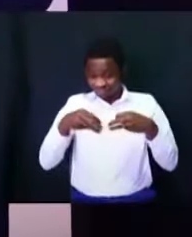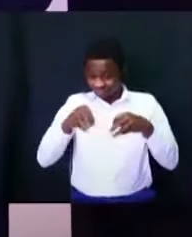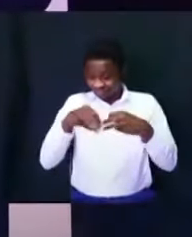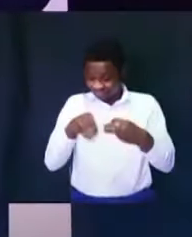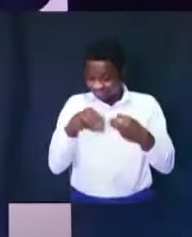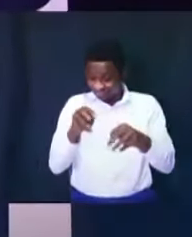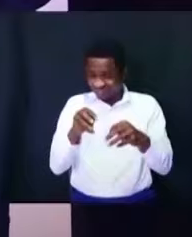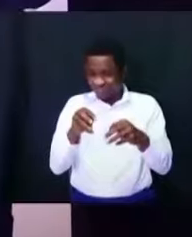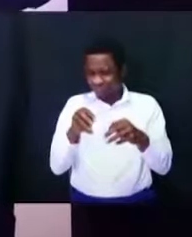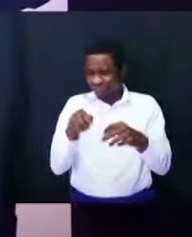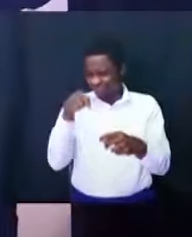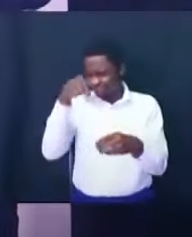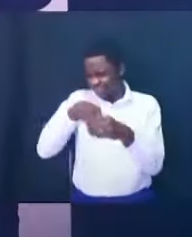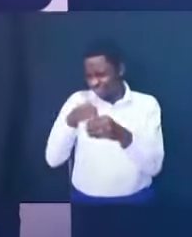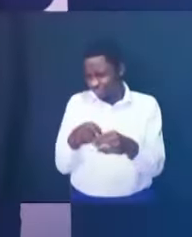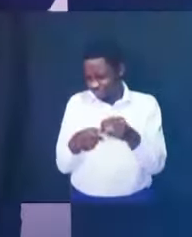say skin for